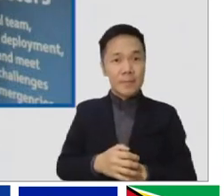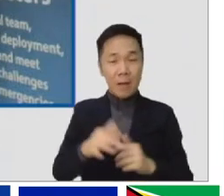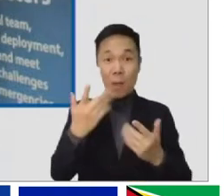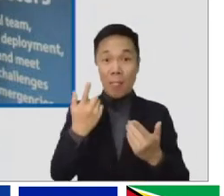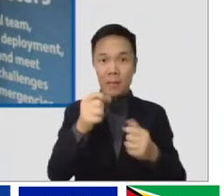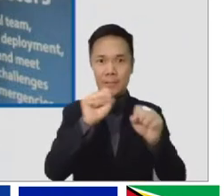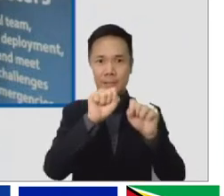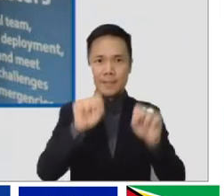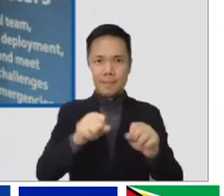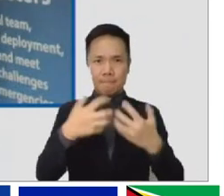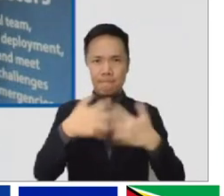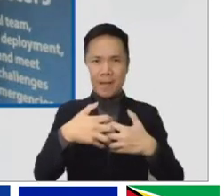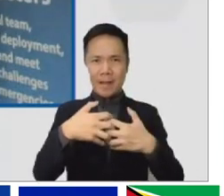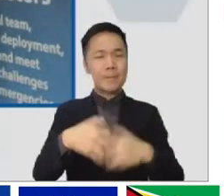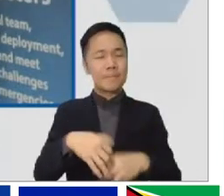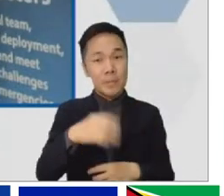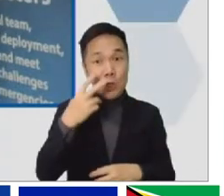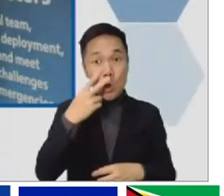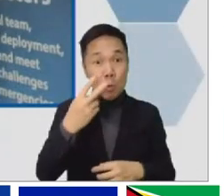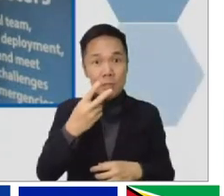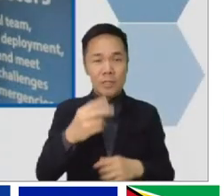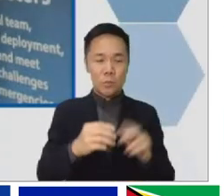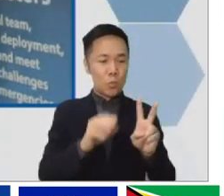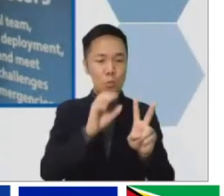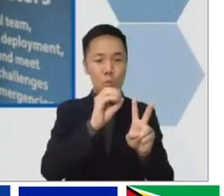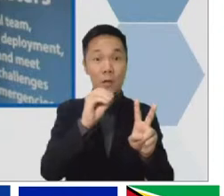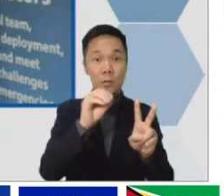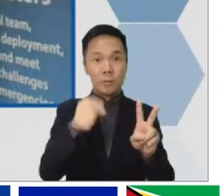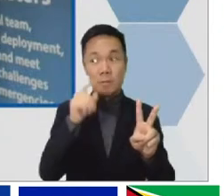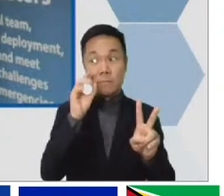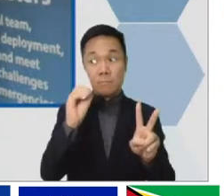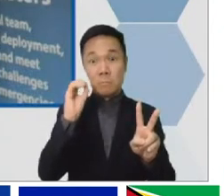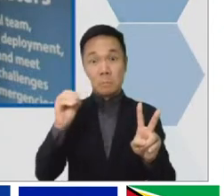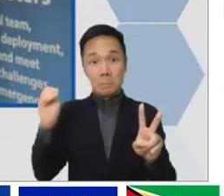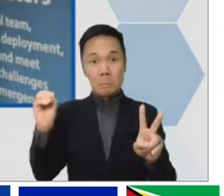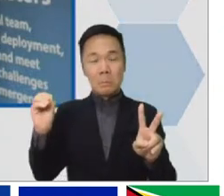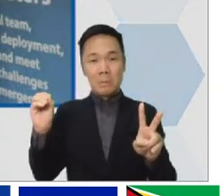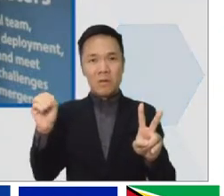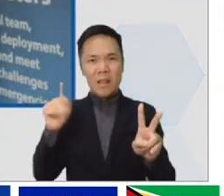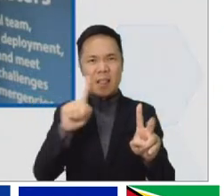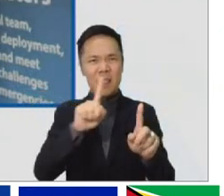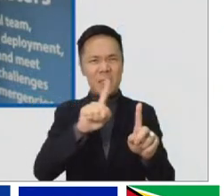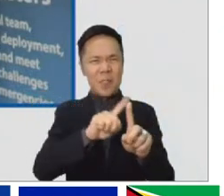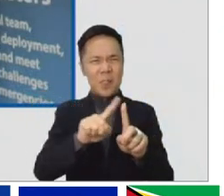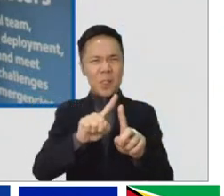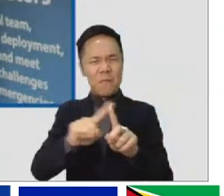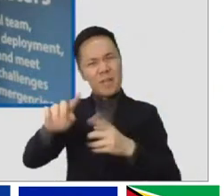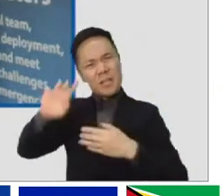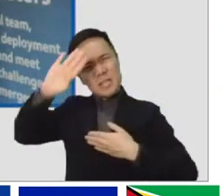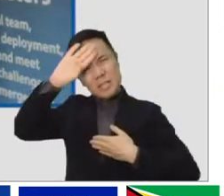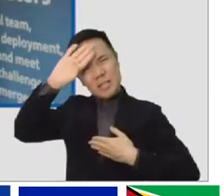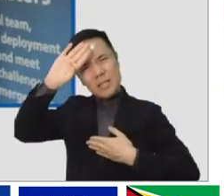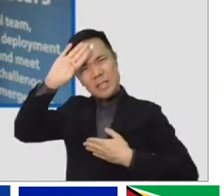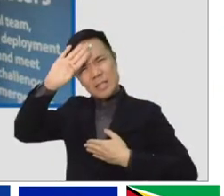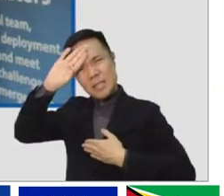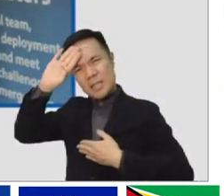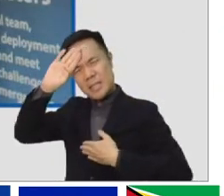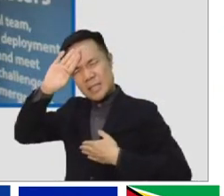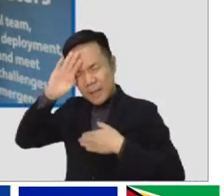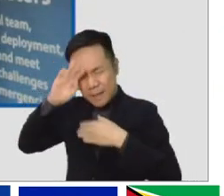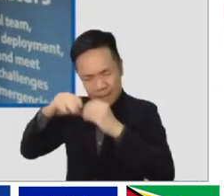200,000 samples of sample, for example, of the variants of this virus, and the pandemic influenza